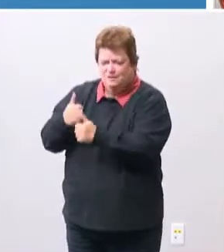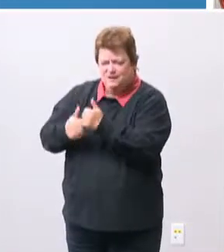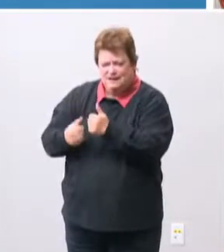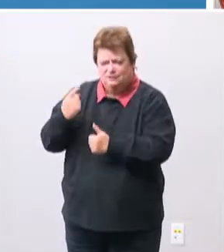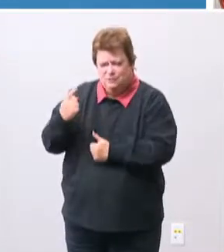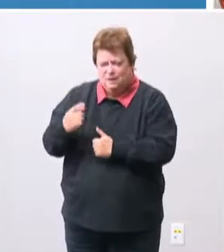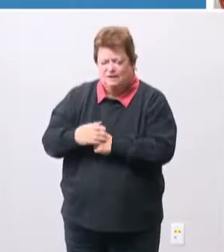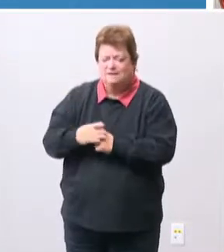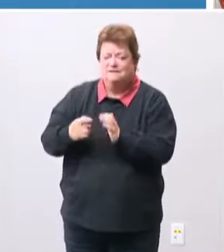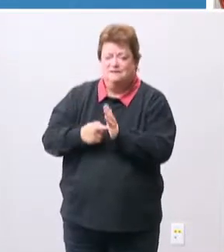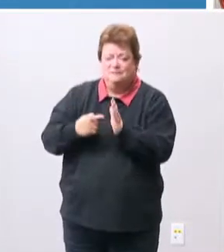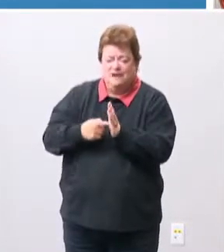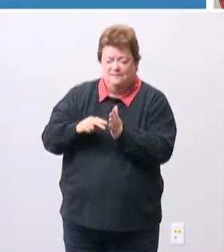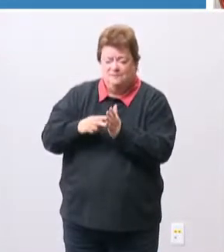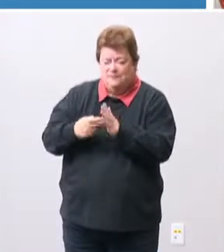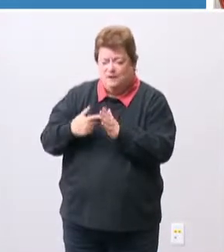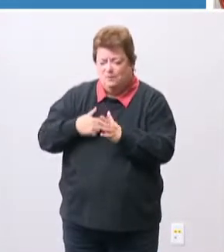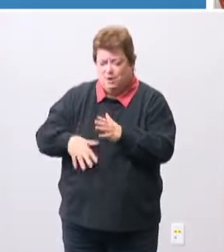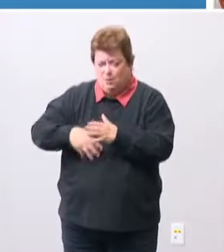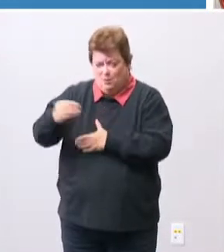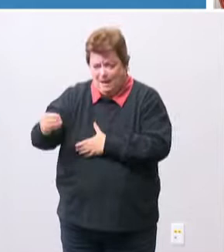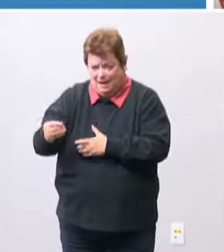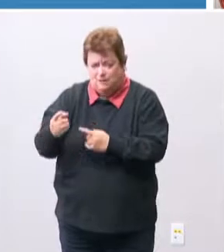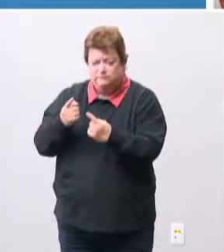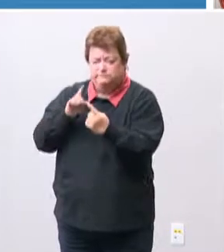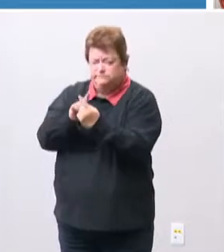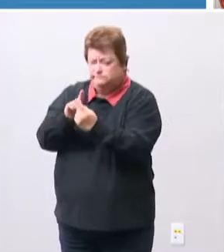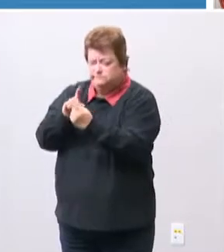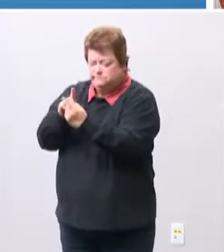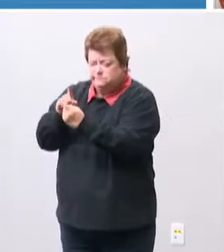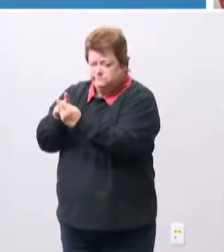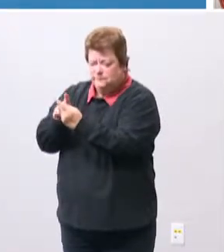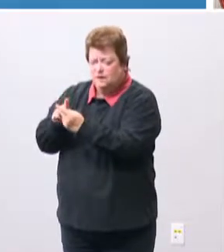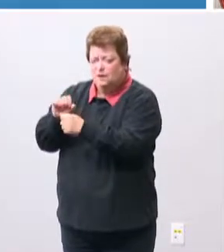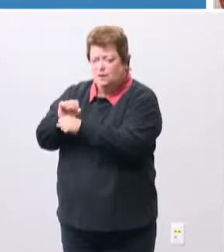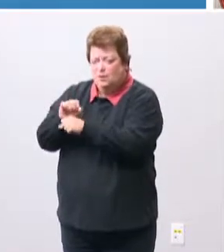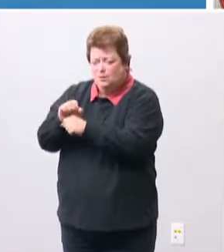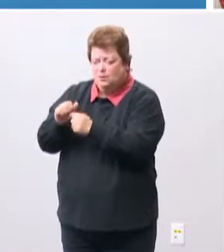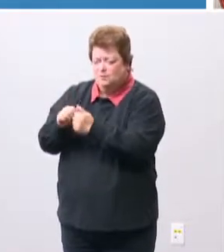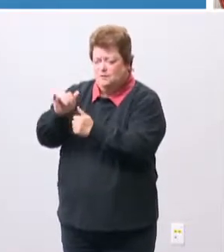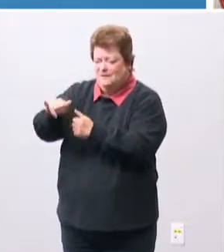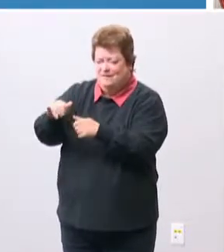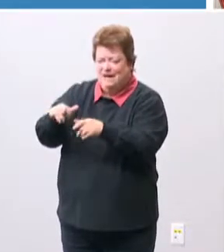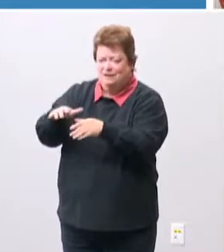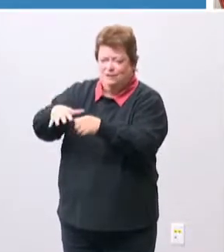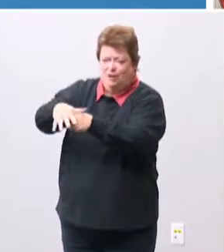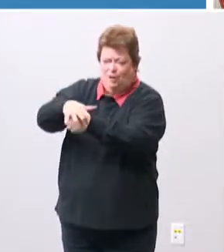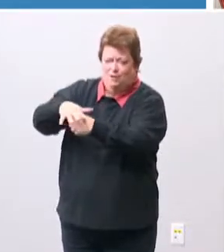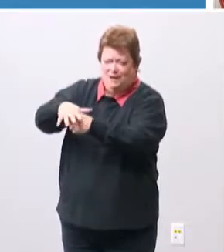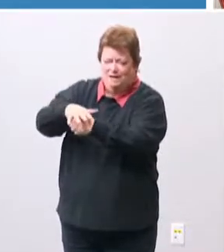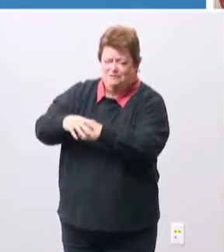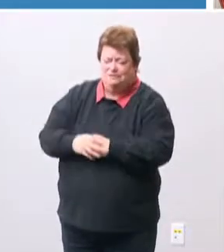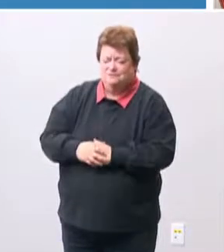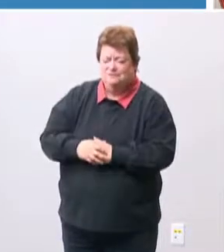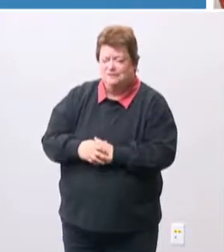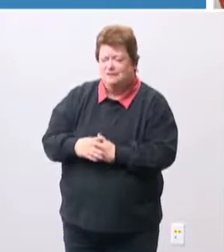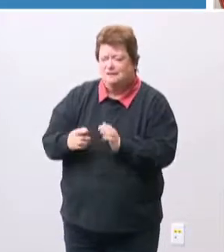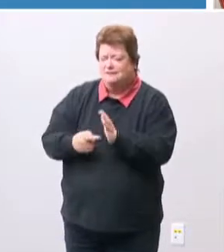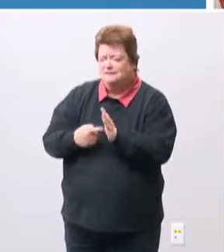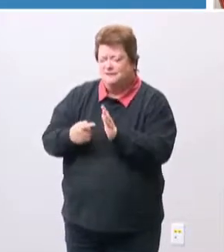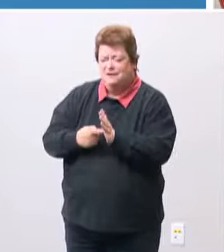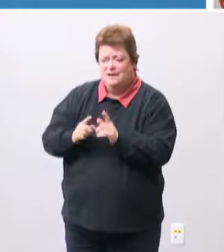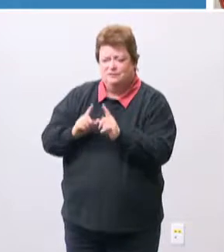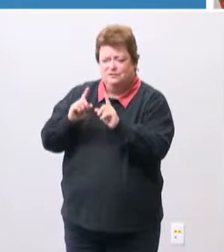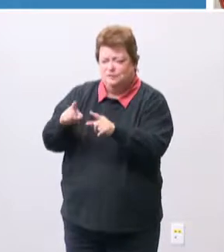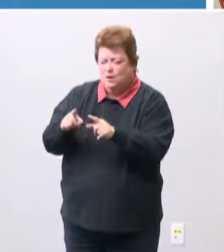it means we have to go out and work with a location. Sometimes it's just